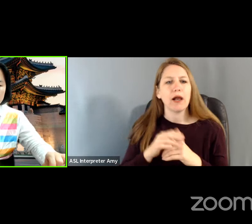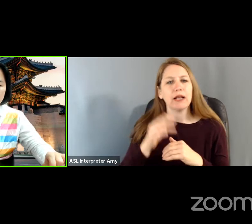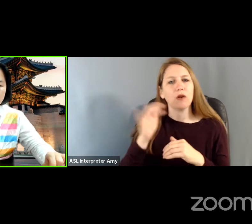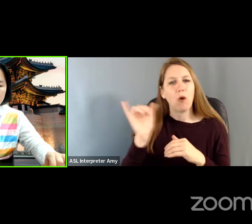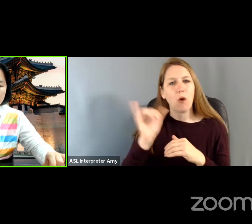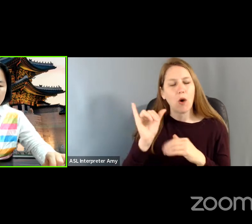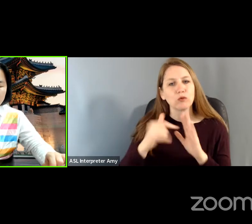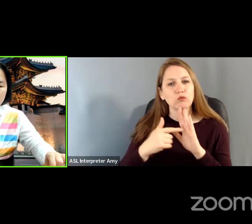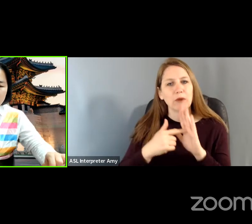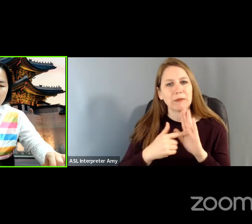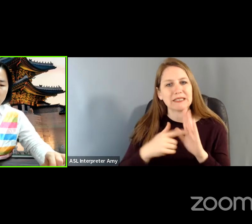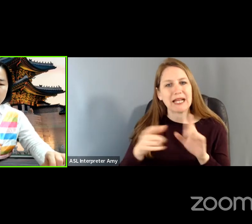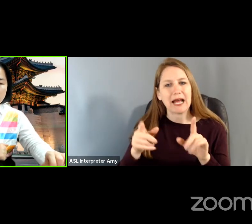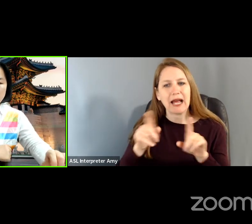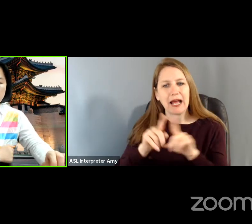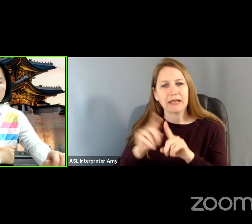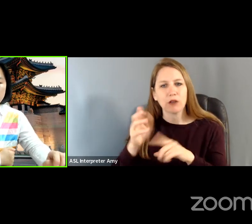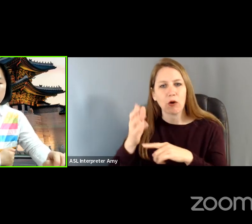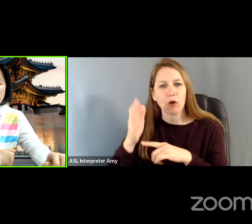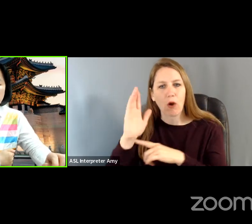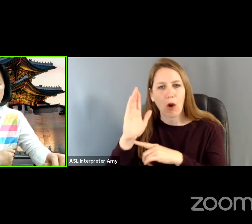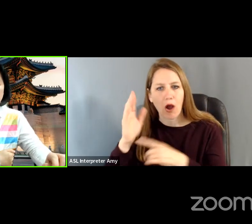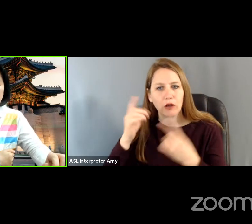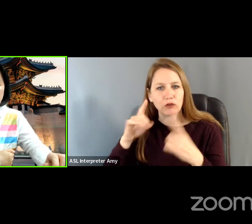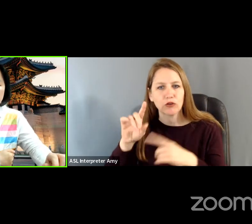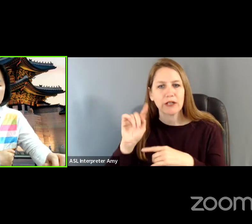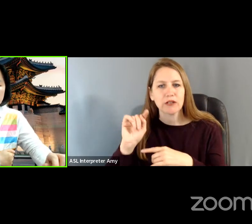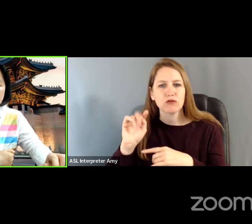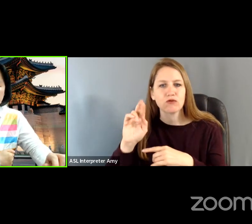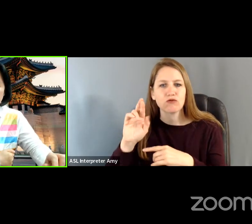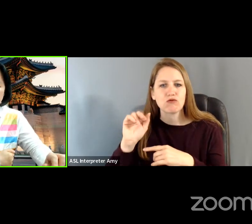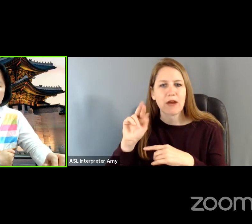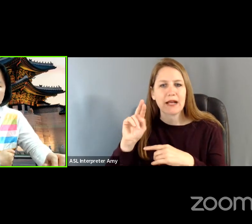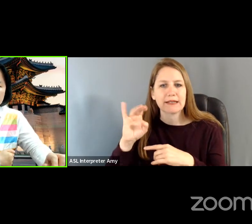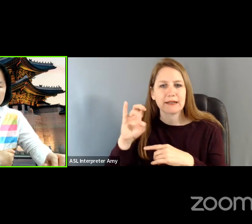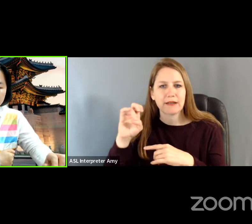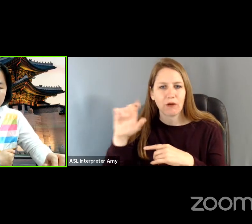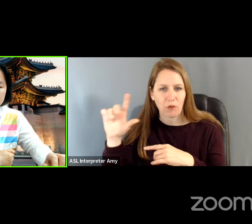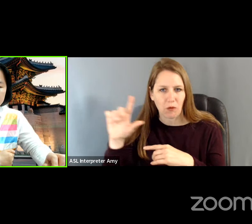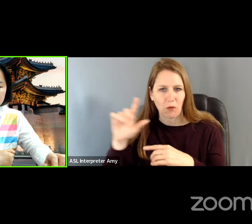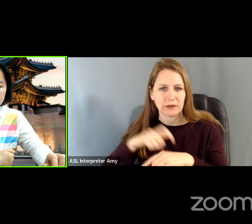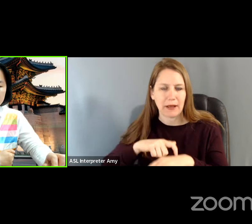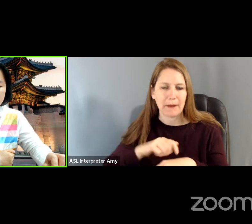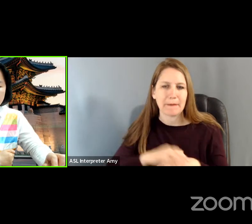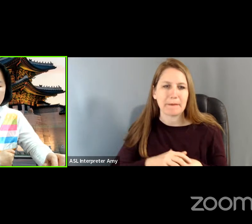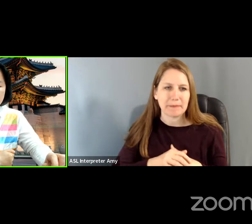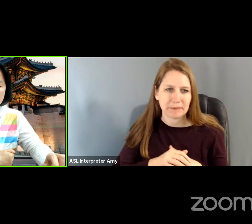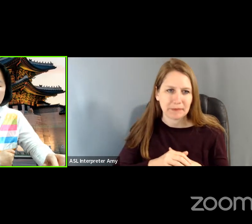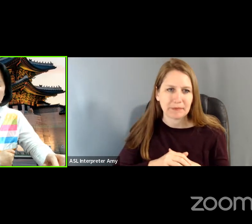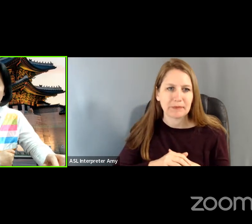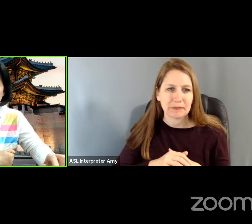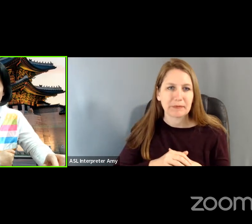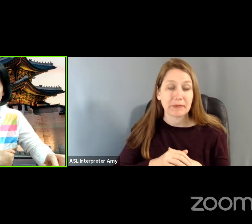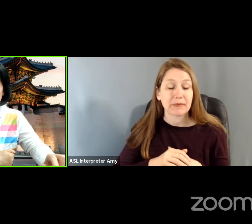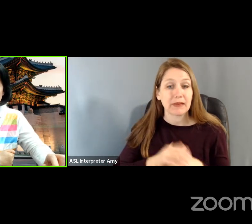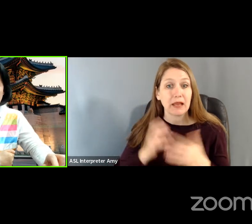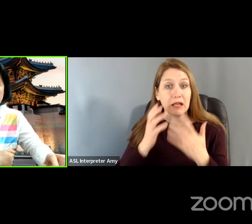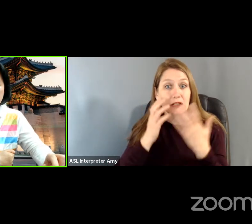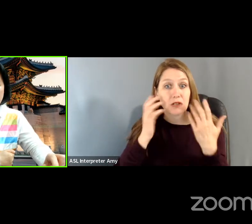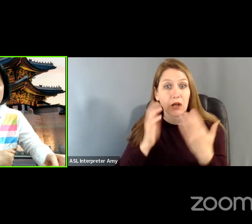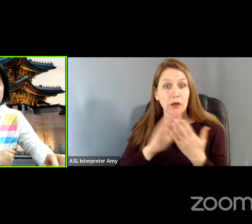world. A famous Korean historian argued that tiger is a symbol